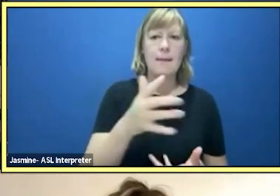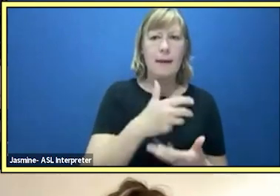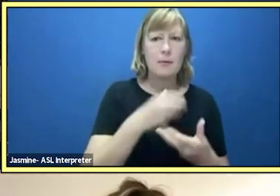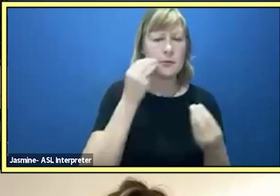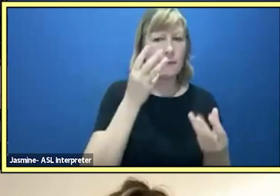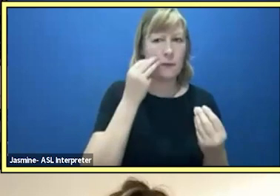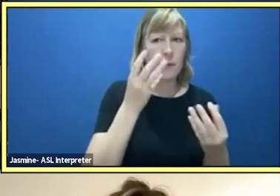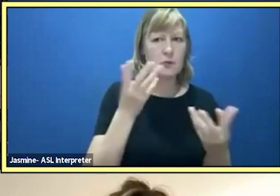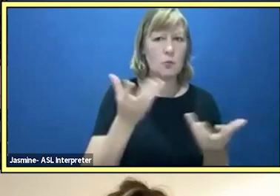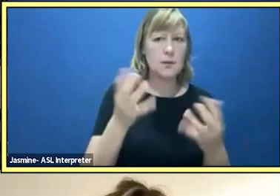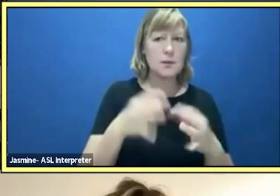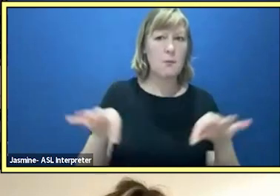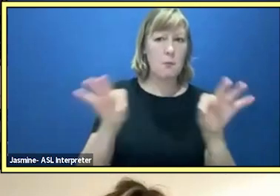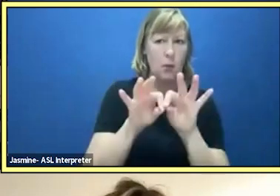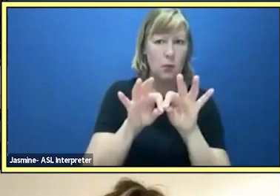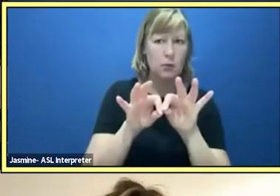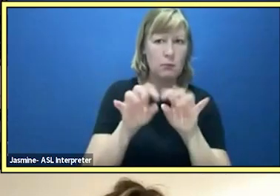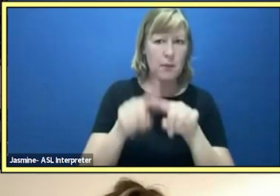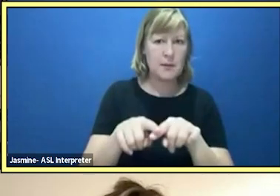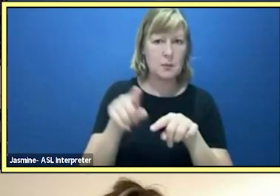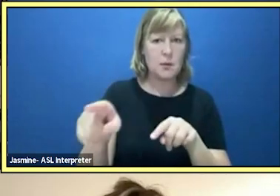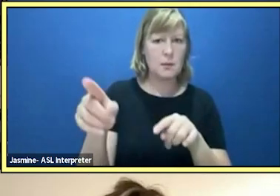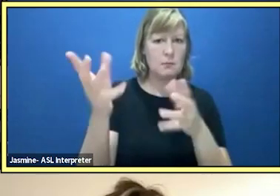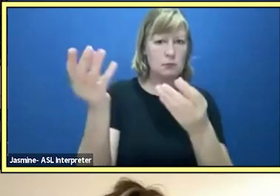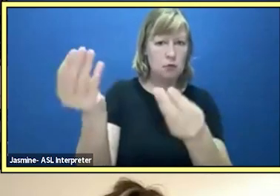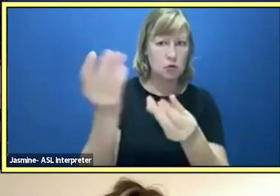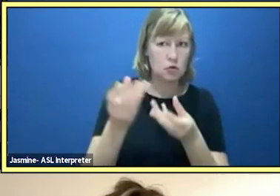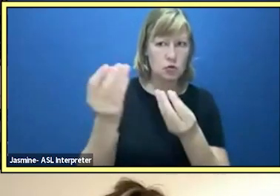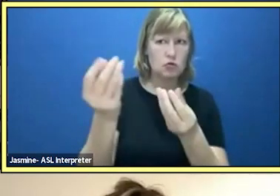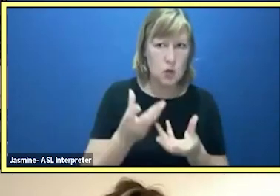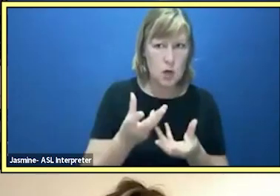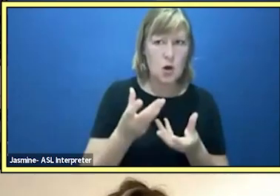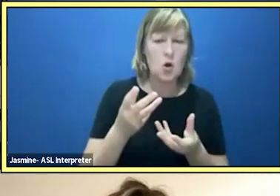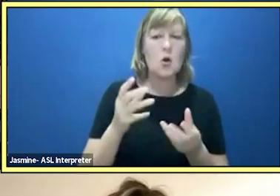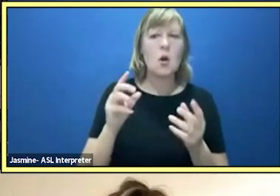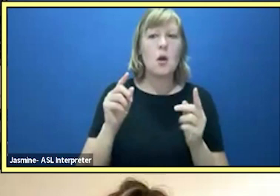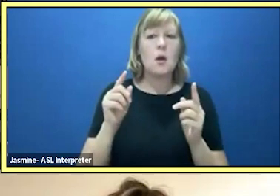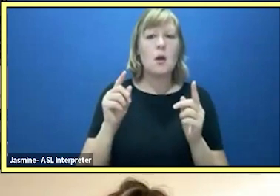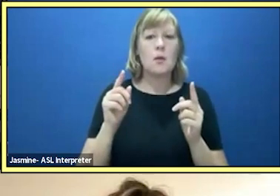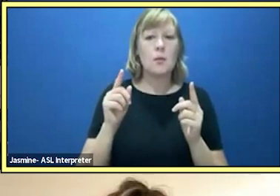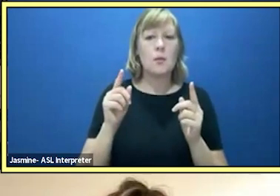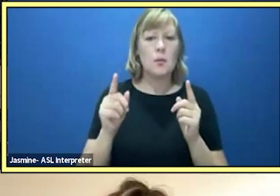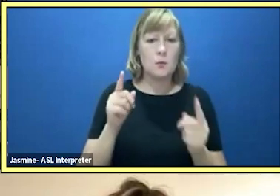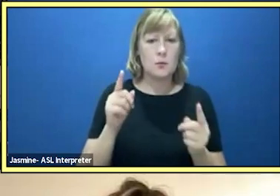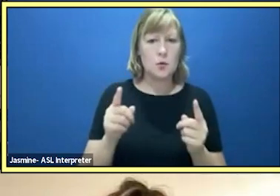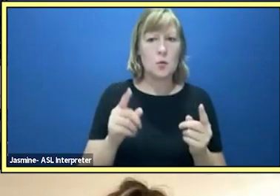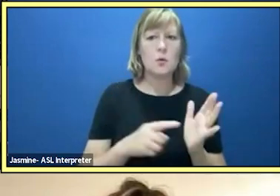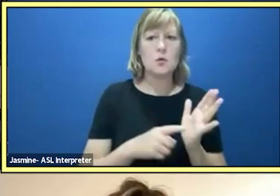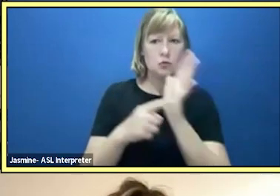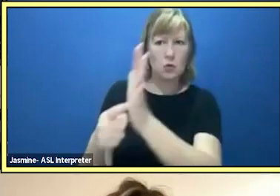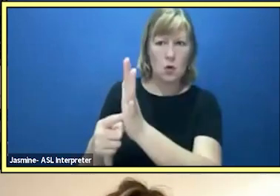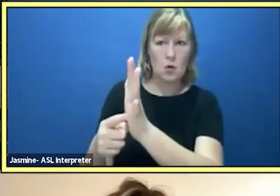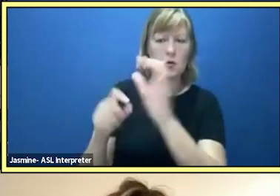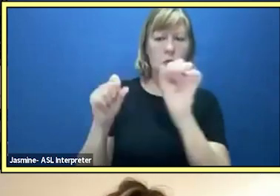what they share, and then the person-centered plan itself. Those two pieces would definitely be shared with potential referral